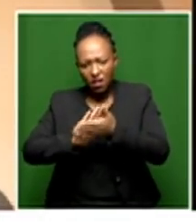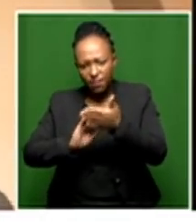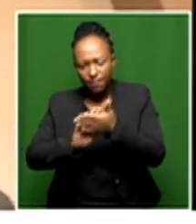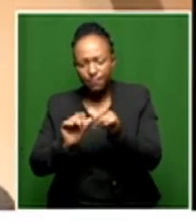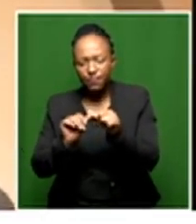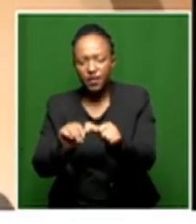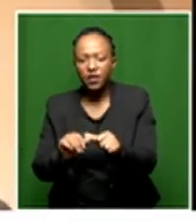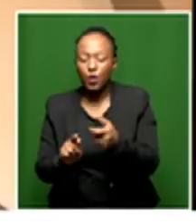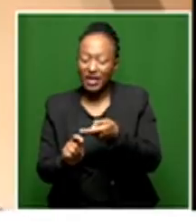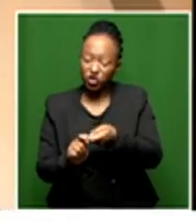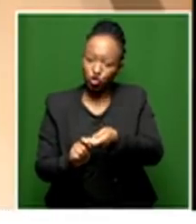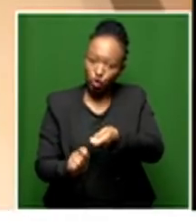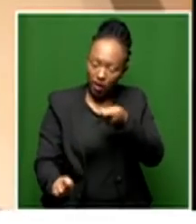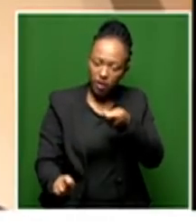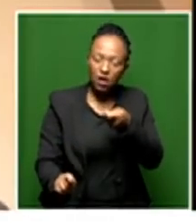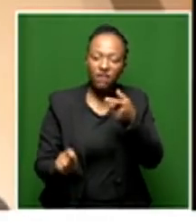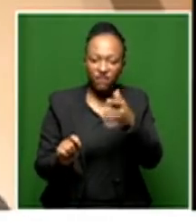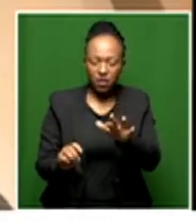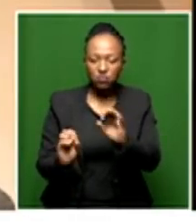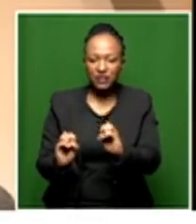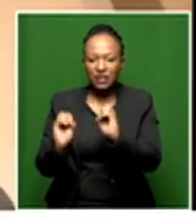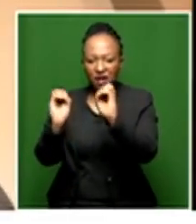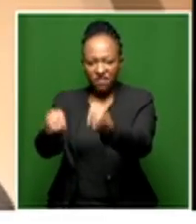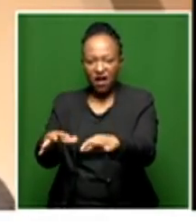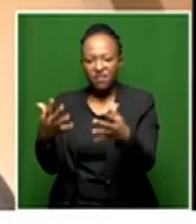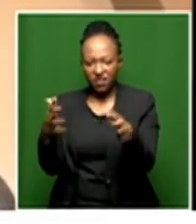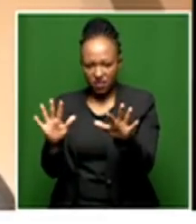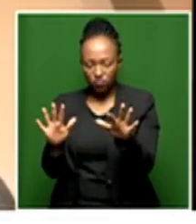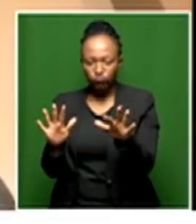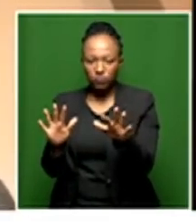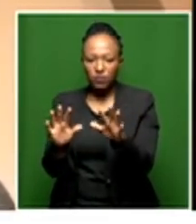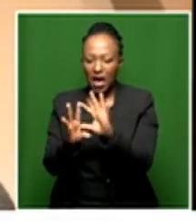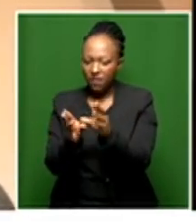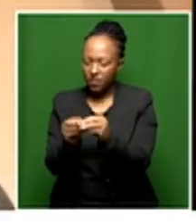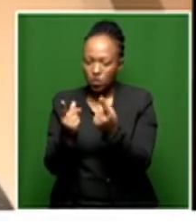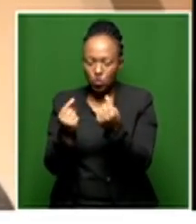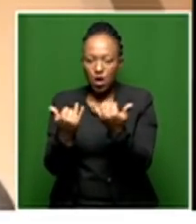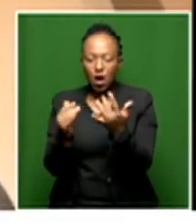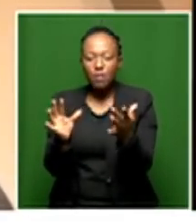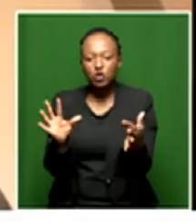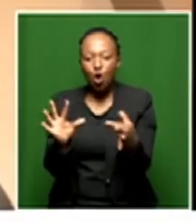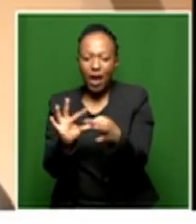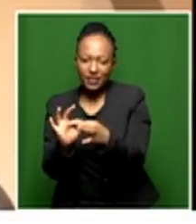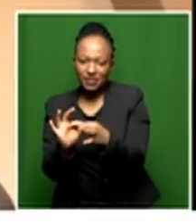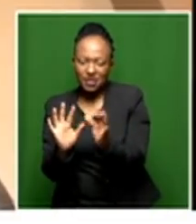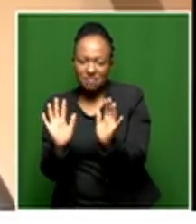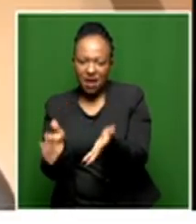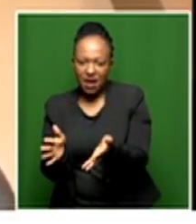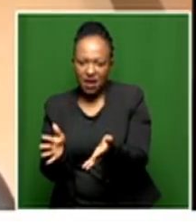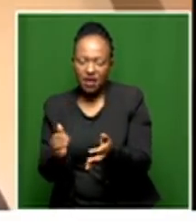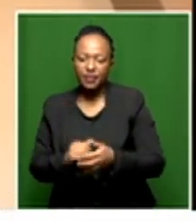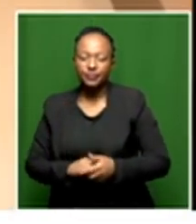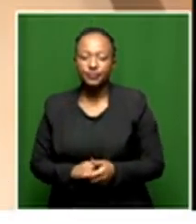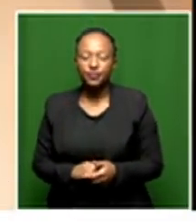moment. Generators have been delivered. All that is being done now is connecting them up. But I want